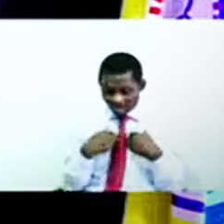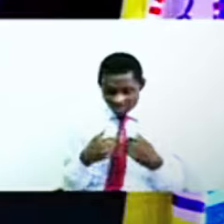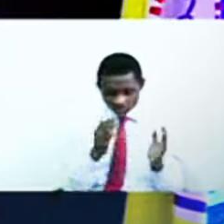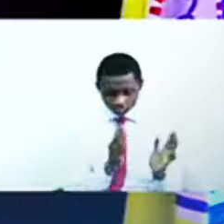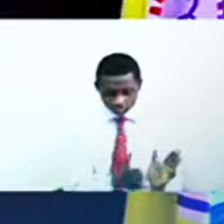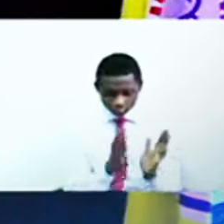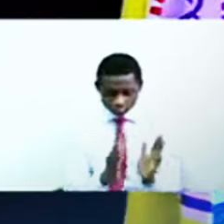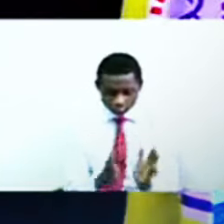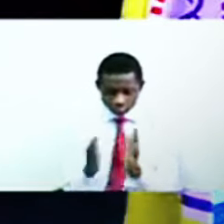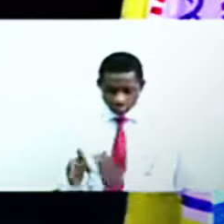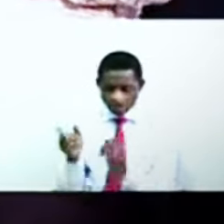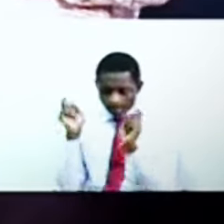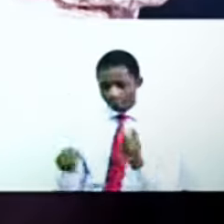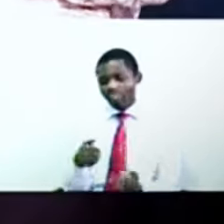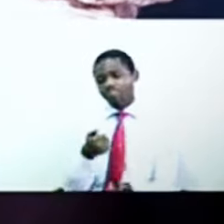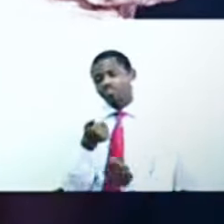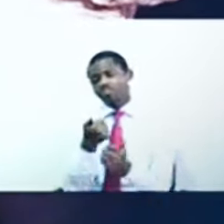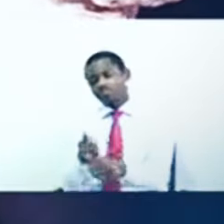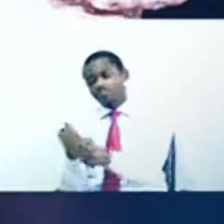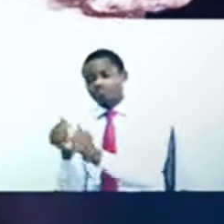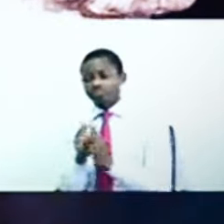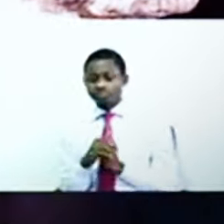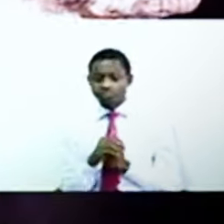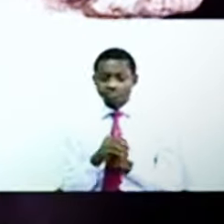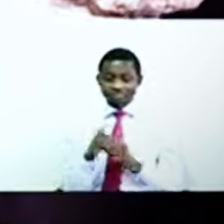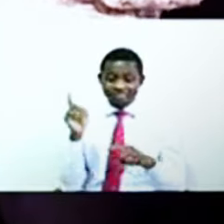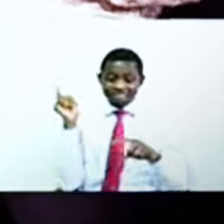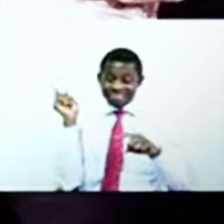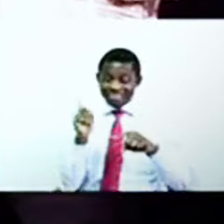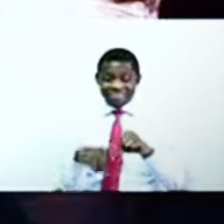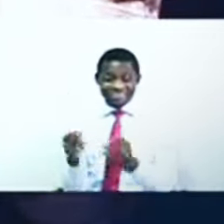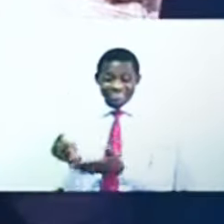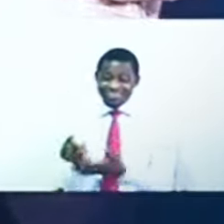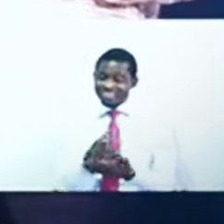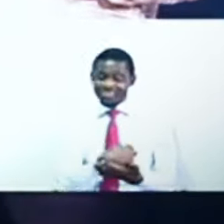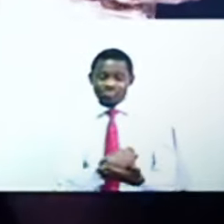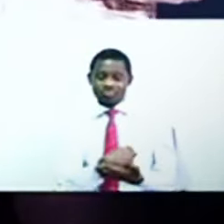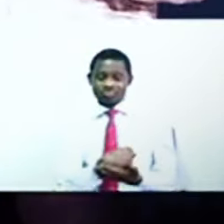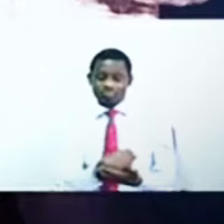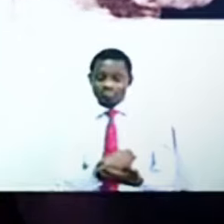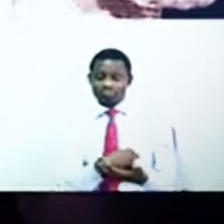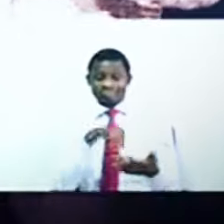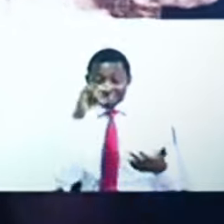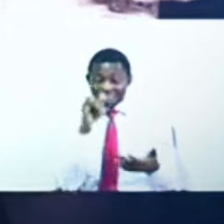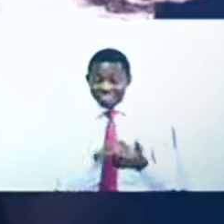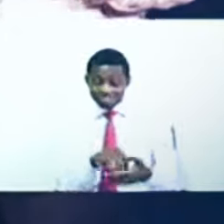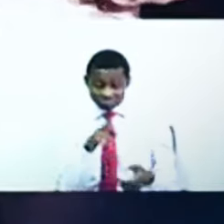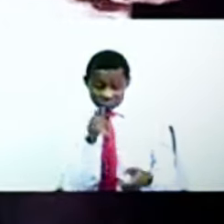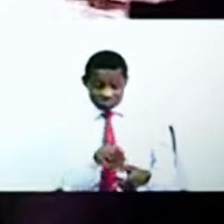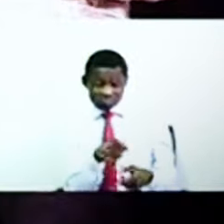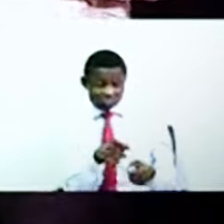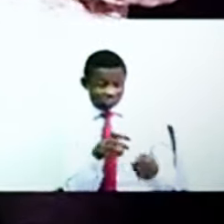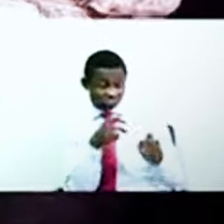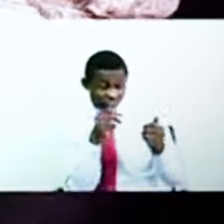You don't turn it. And this one, it is God himself who has decreed.